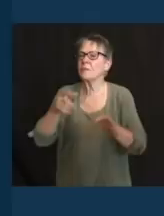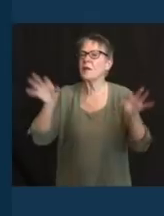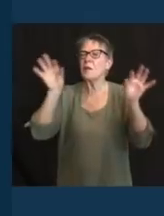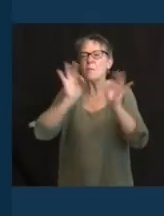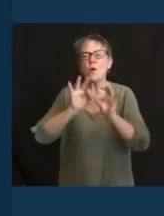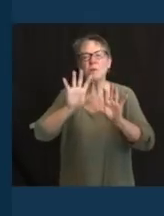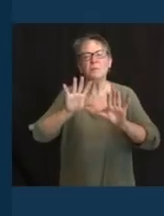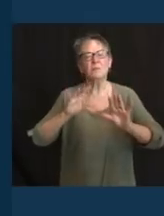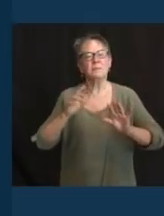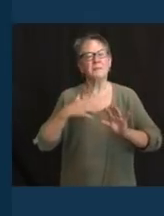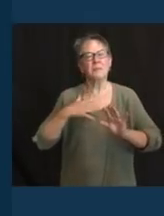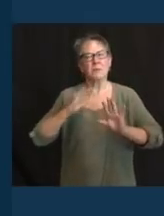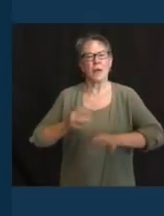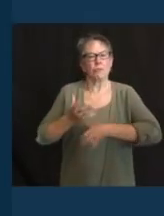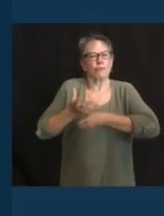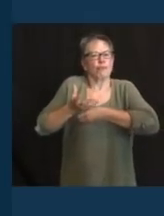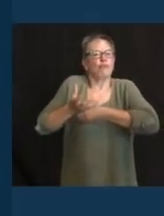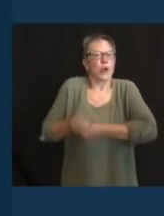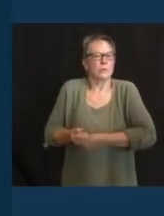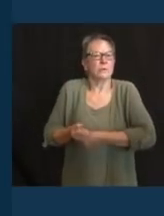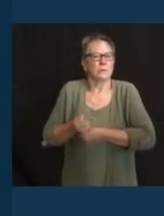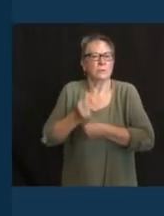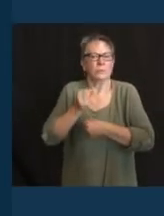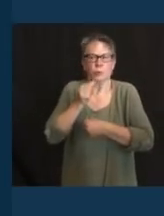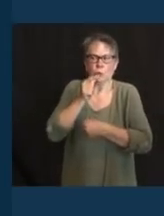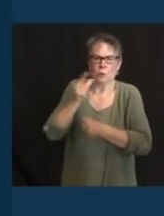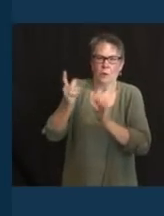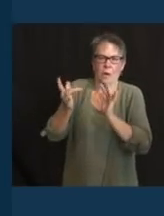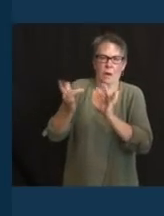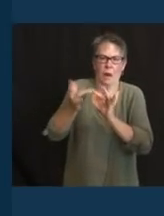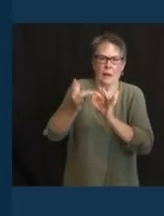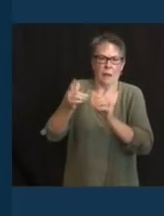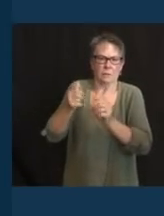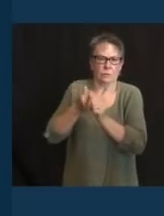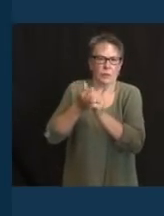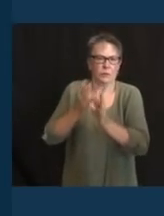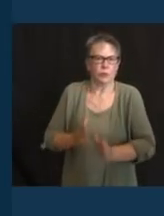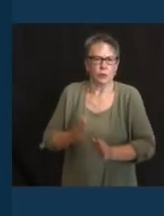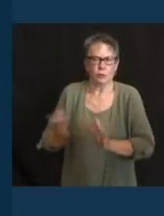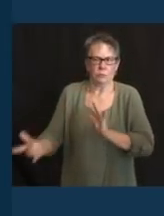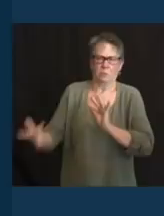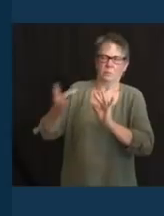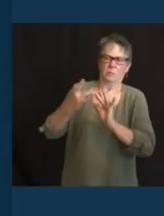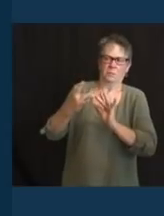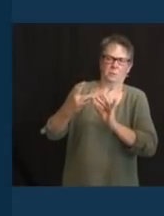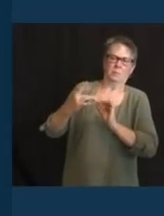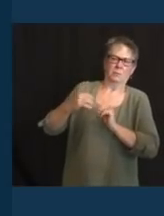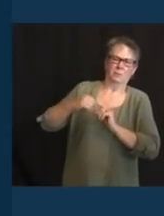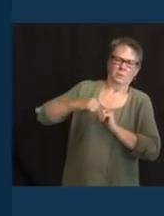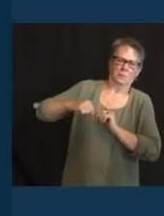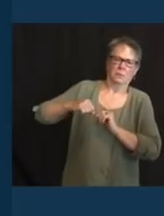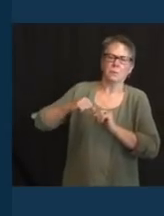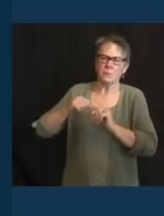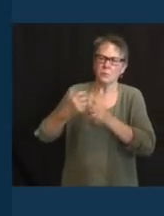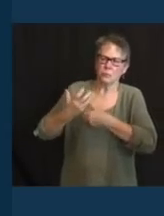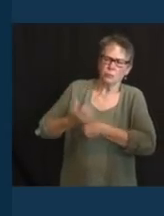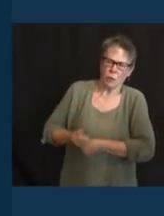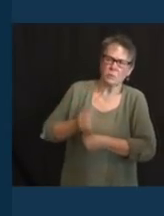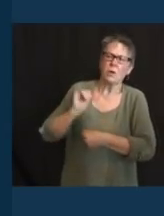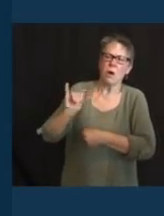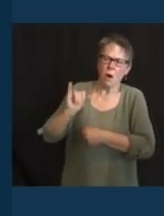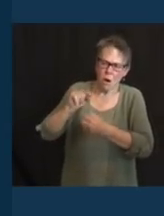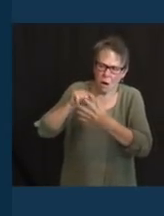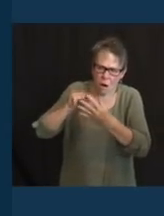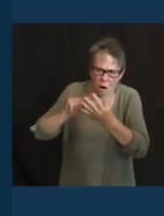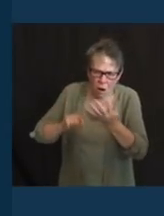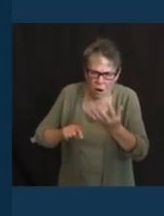tracers expands, so too will our community-based efforts. We need people to know that when a contact tracer